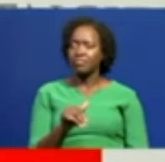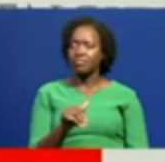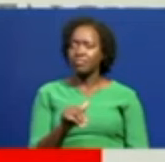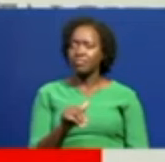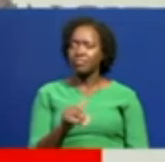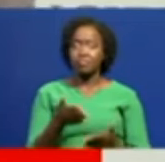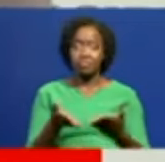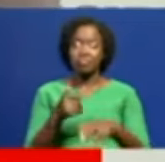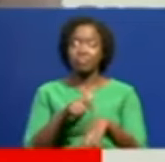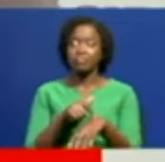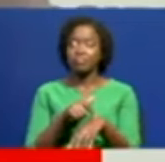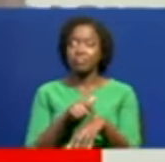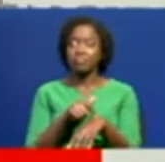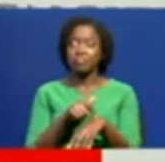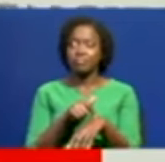We are here for Asiso.